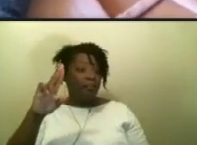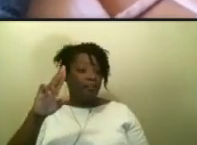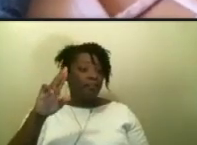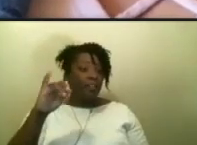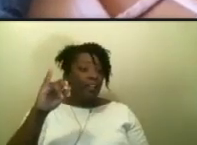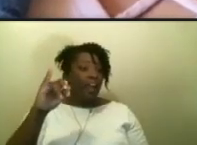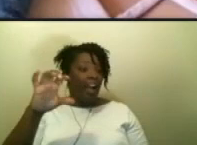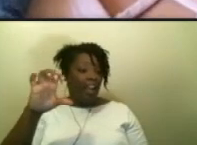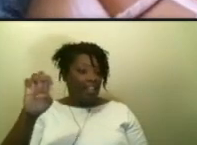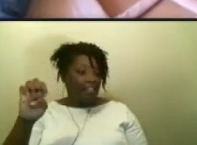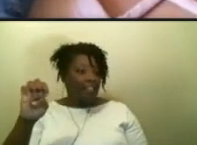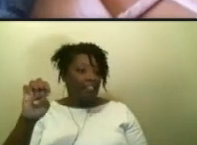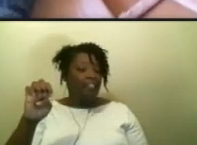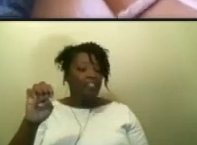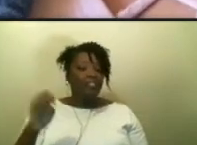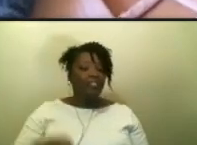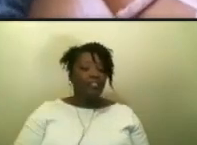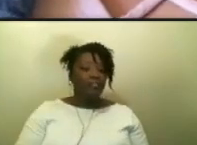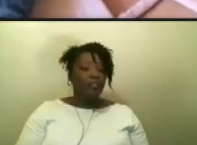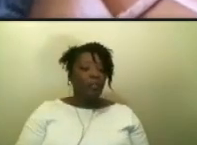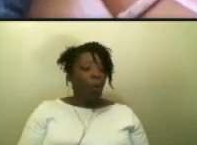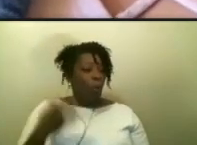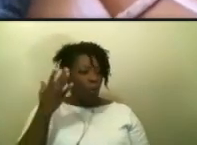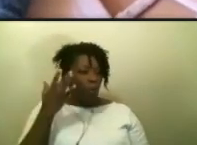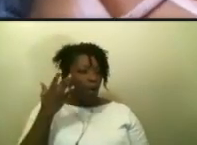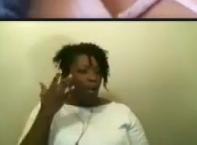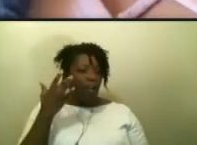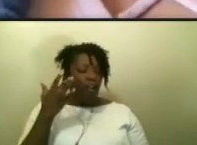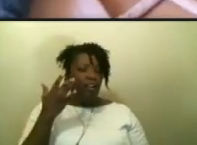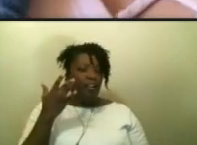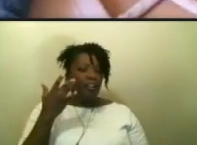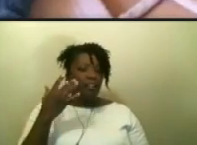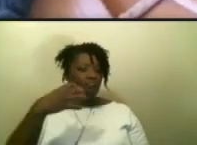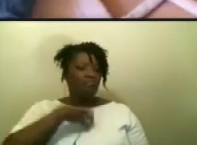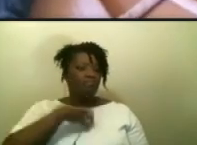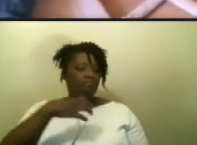And this is all stemming and trying to